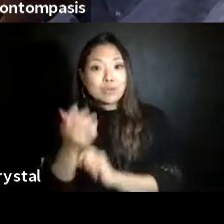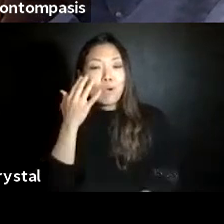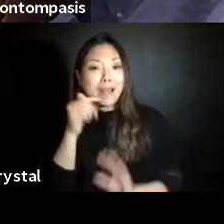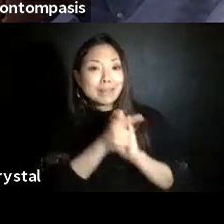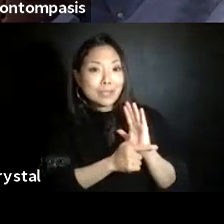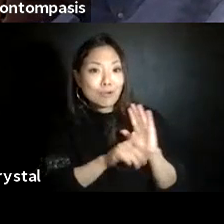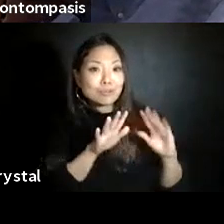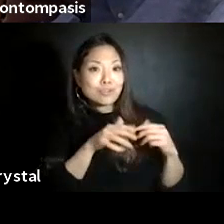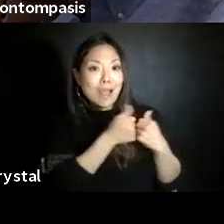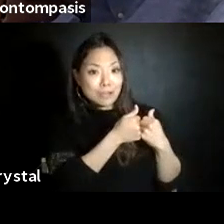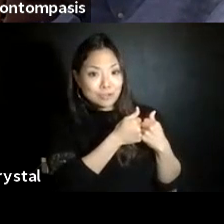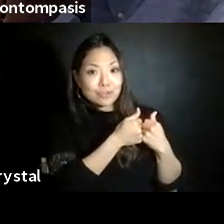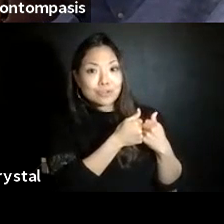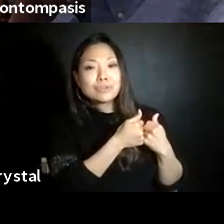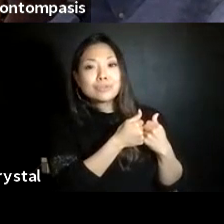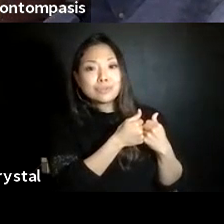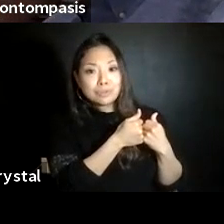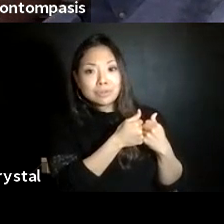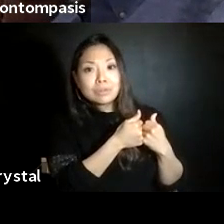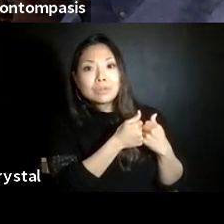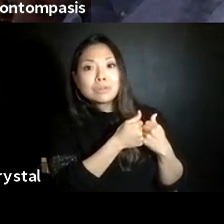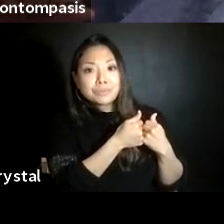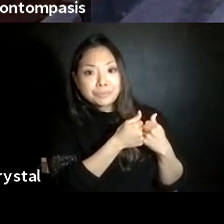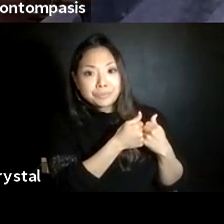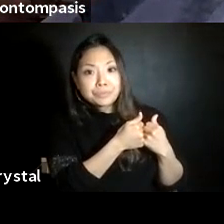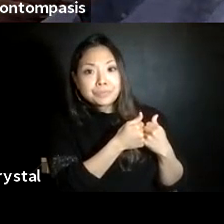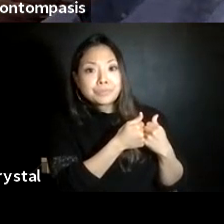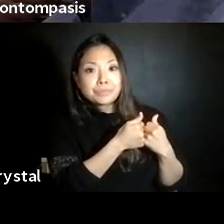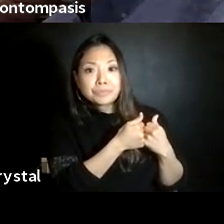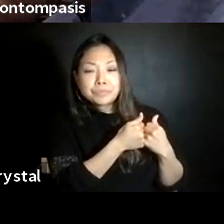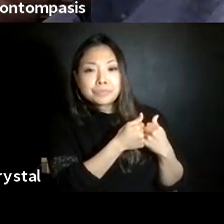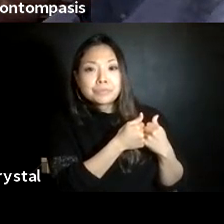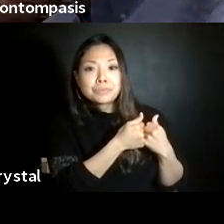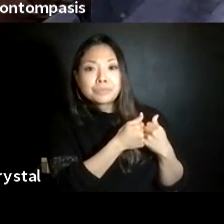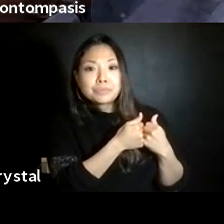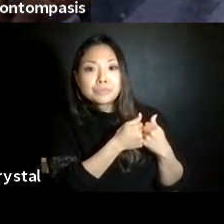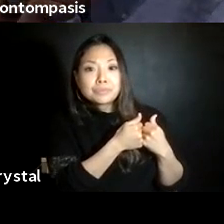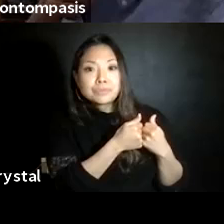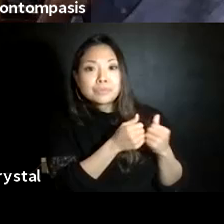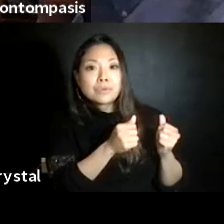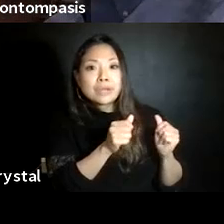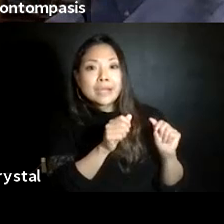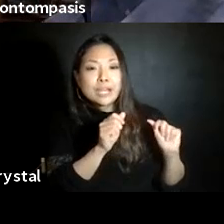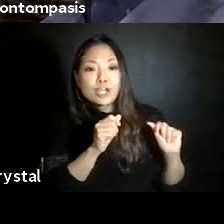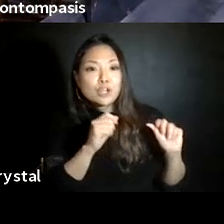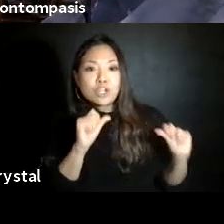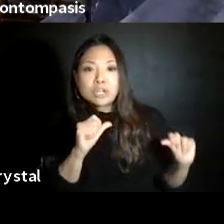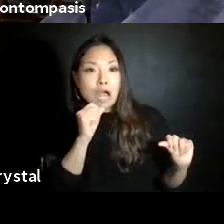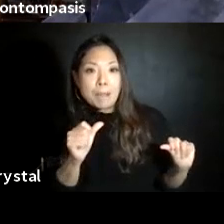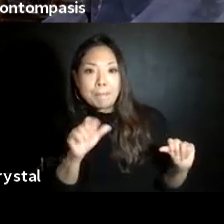challenge where it was determined that it could not be done for racial set-asides.